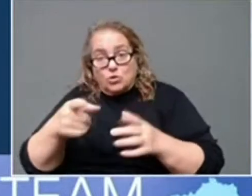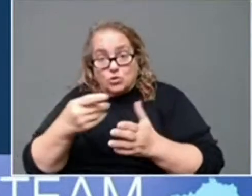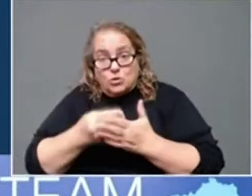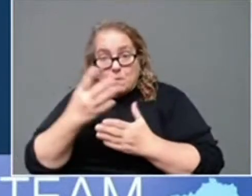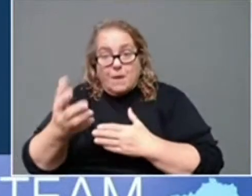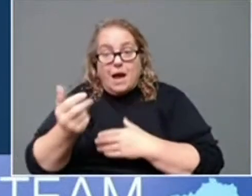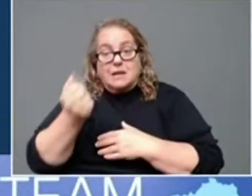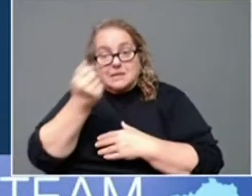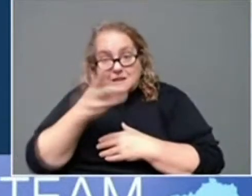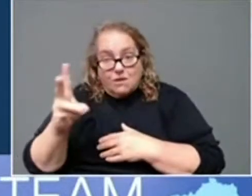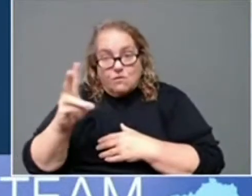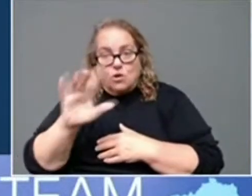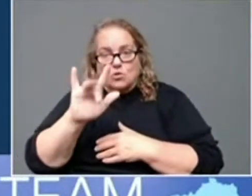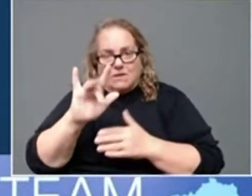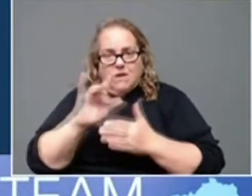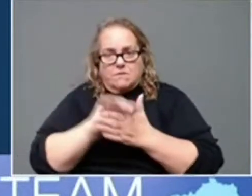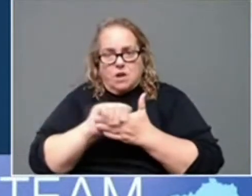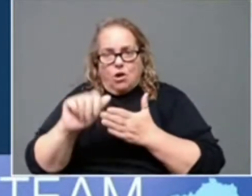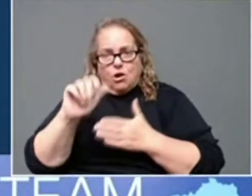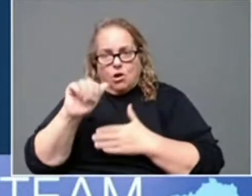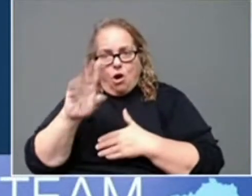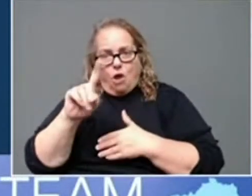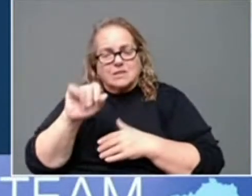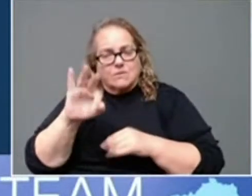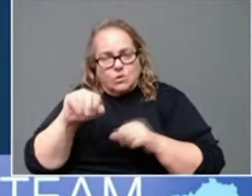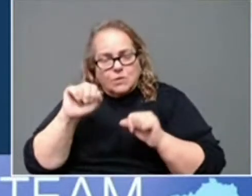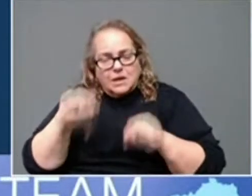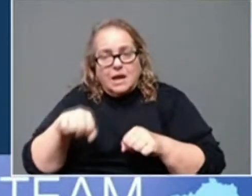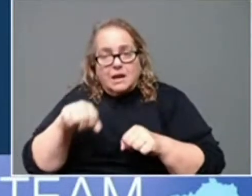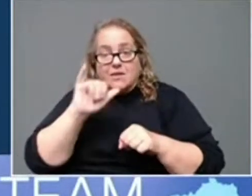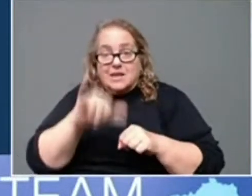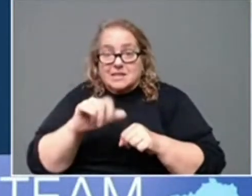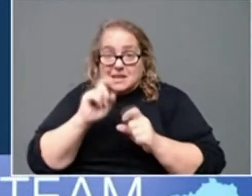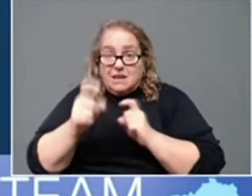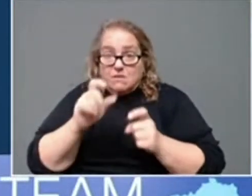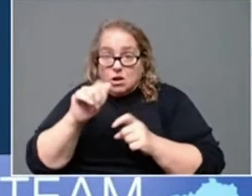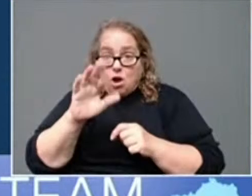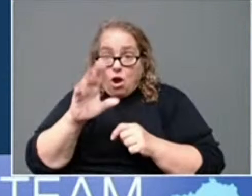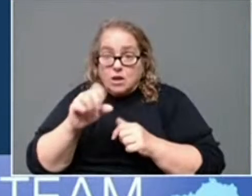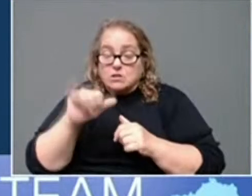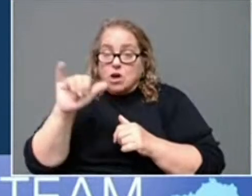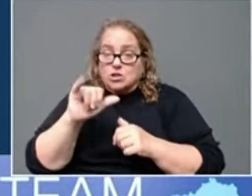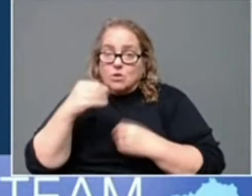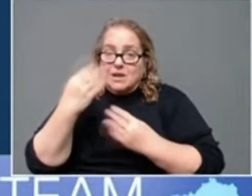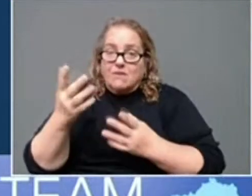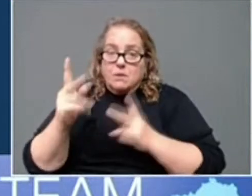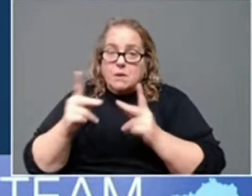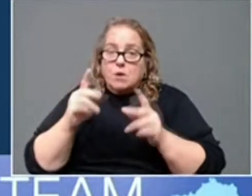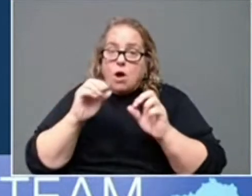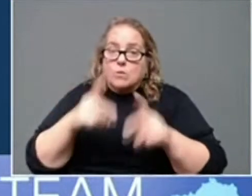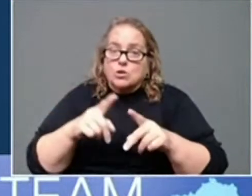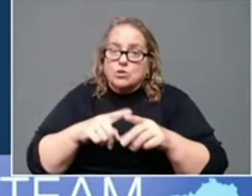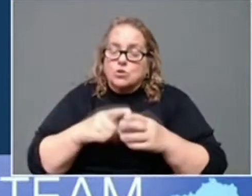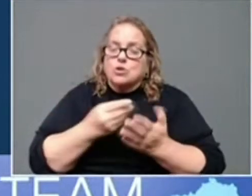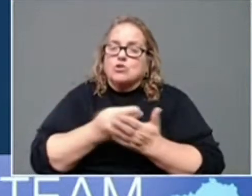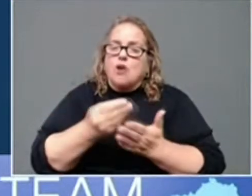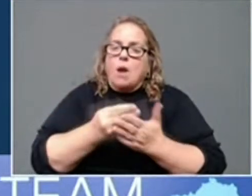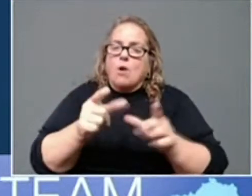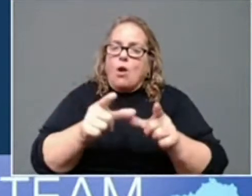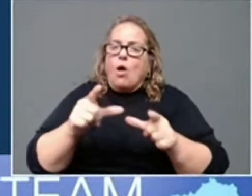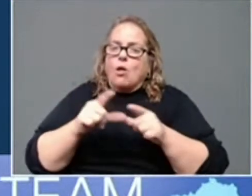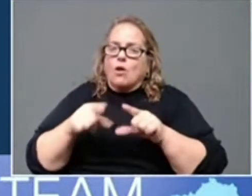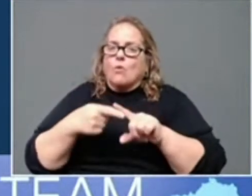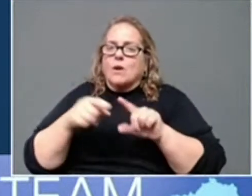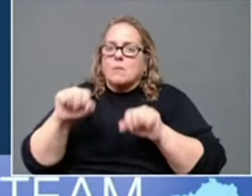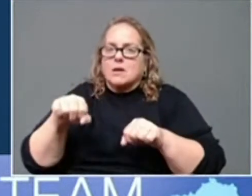cards if you are able. These gift cards also give people the opportunity to shop locally when possible and support